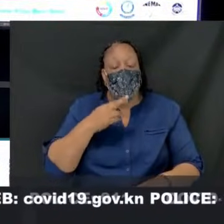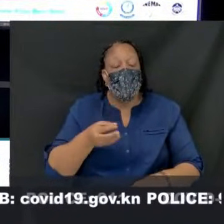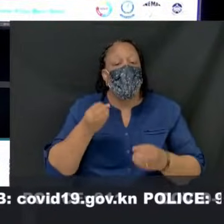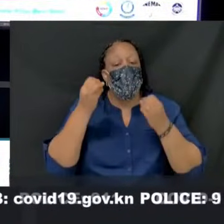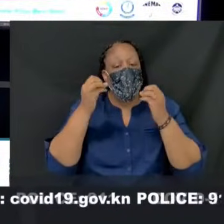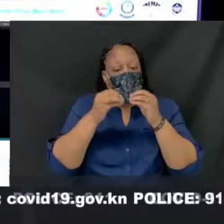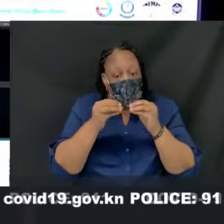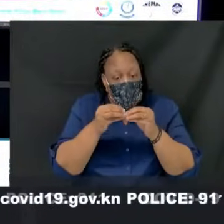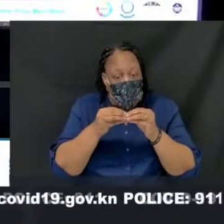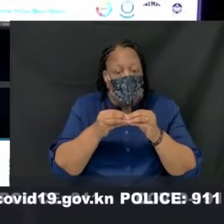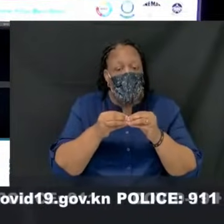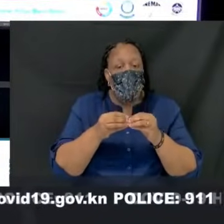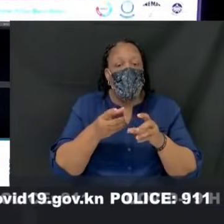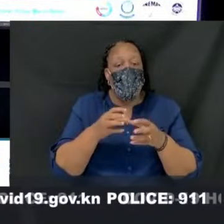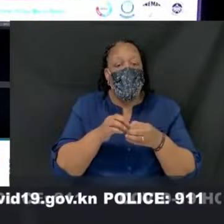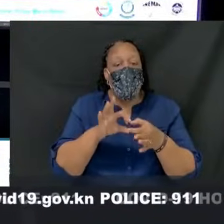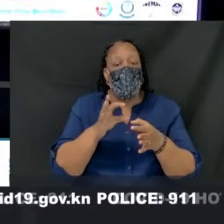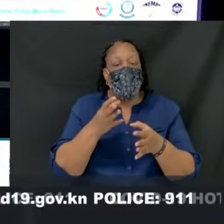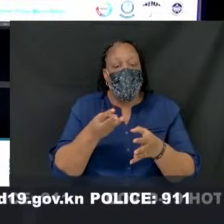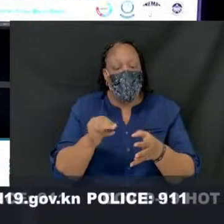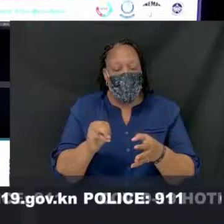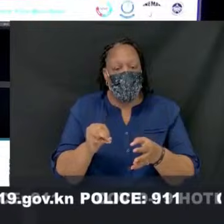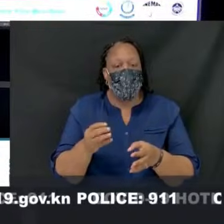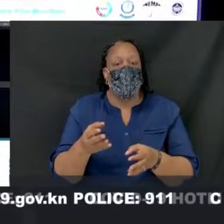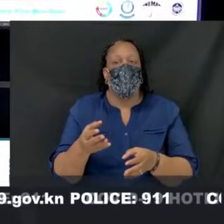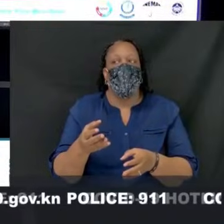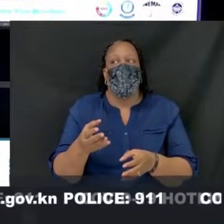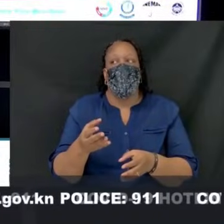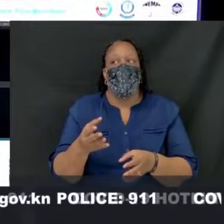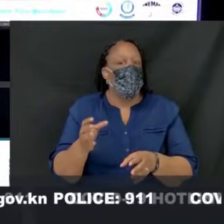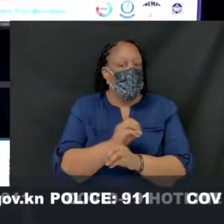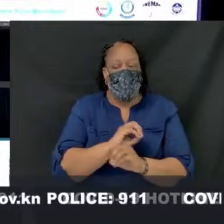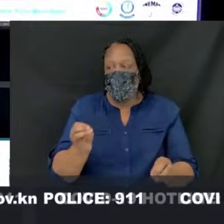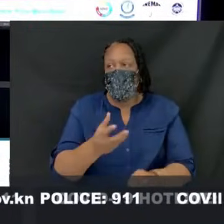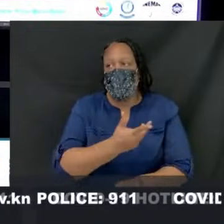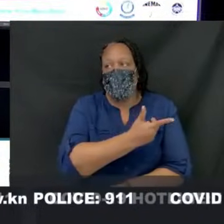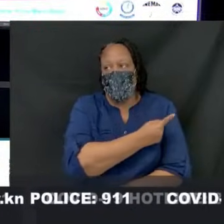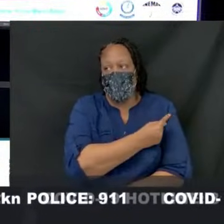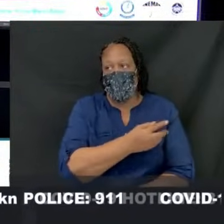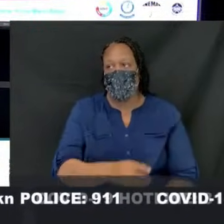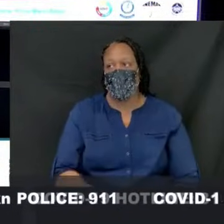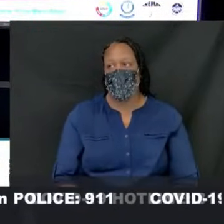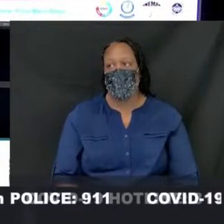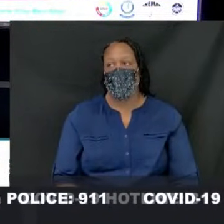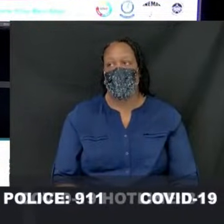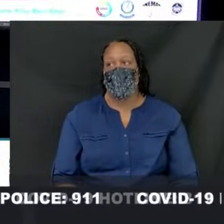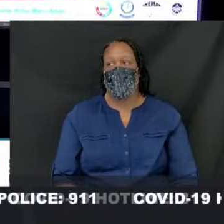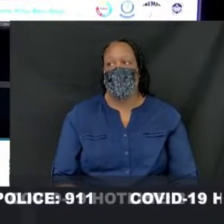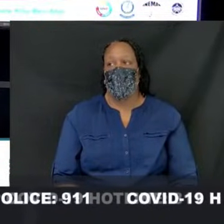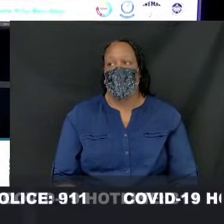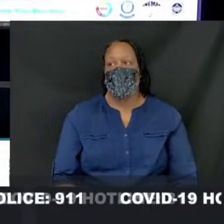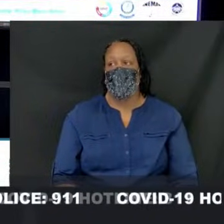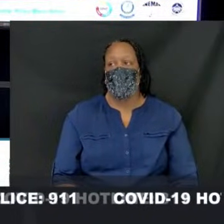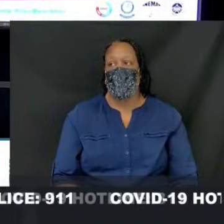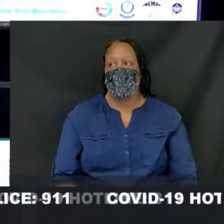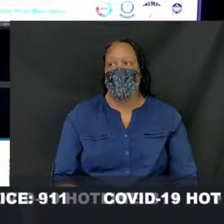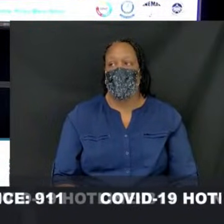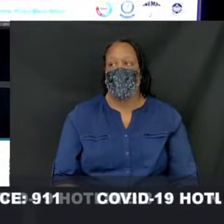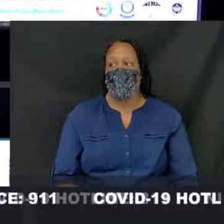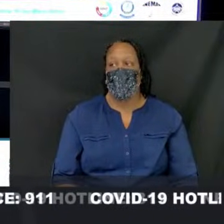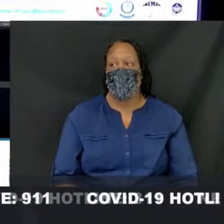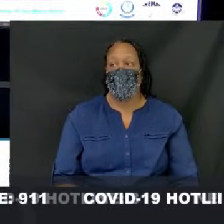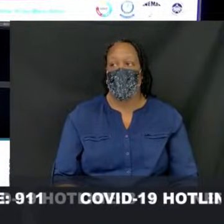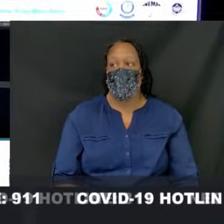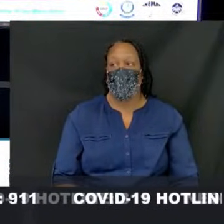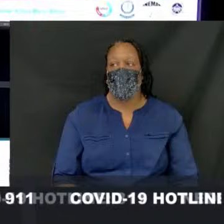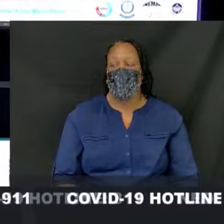vaccinated, they can have breakthrough infections. And so it doesn't necessarily mean that is every single person who is vaccinated can have